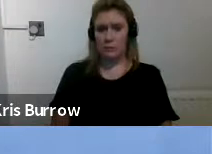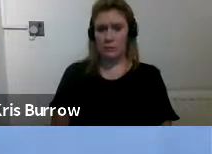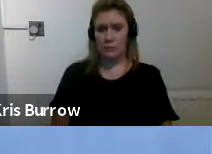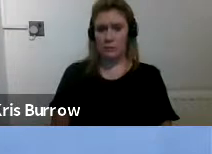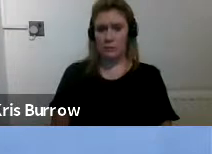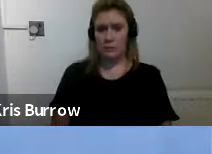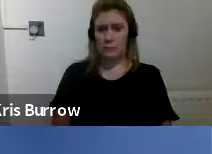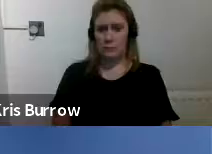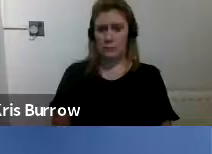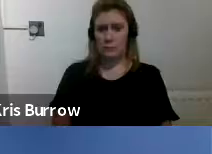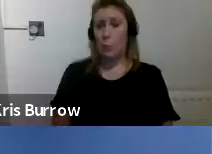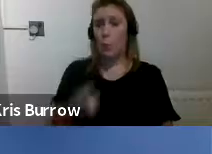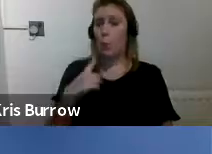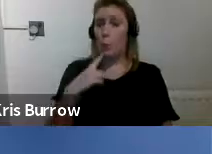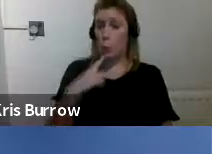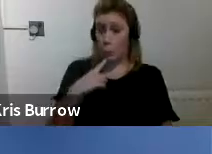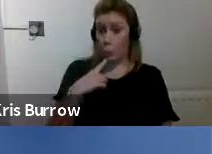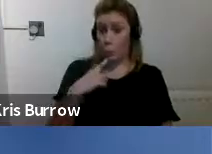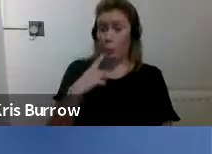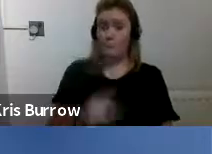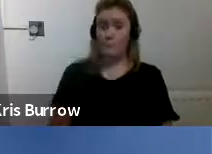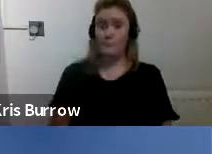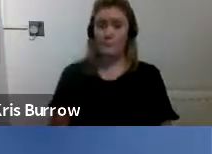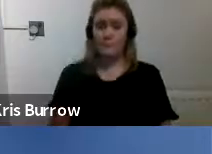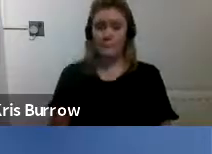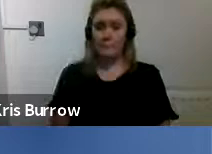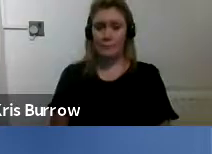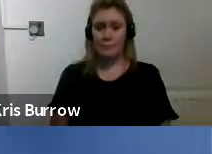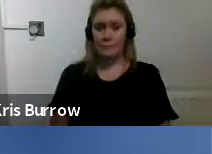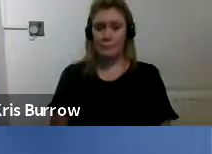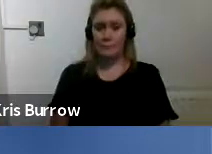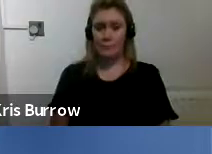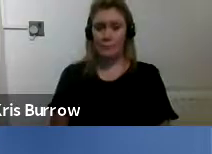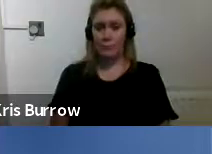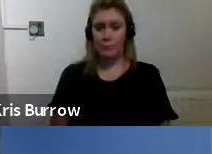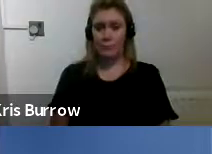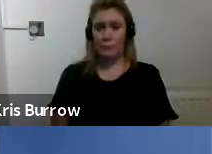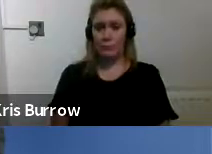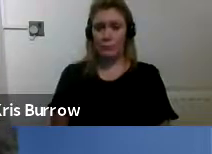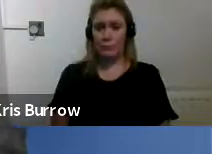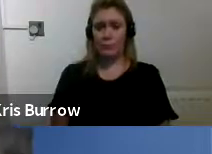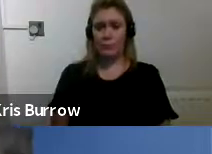Woo! Totally red trousers.